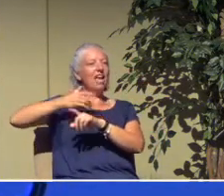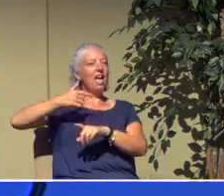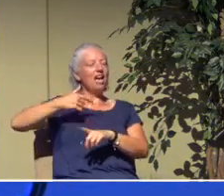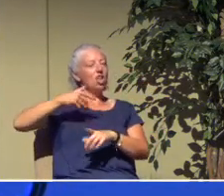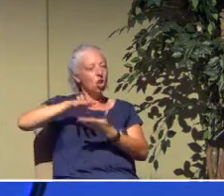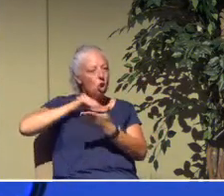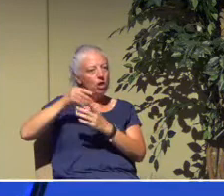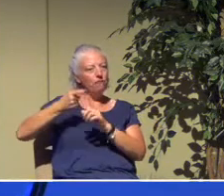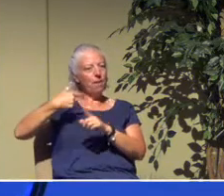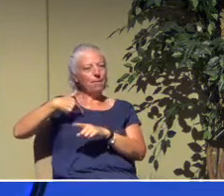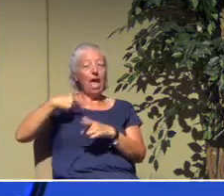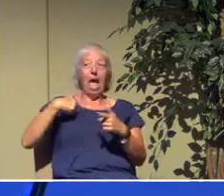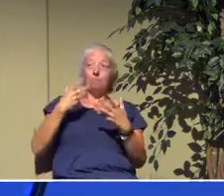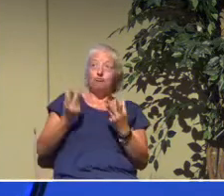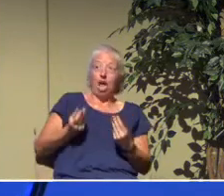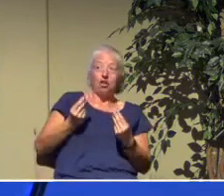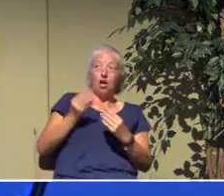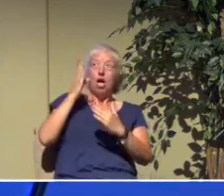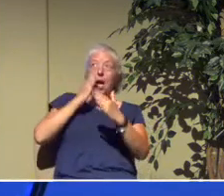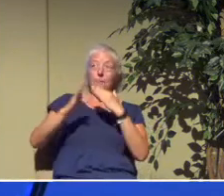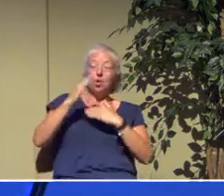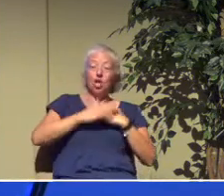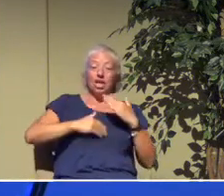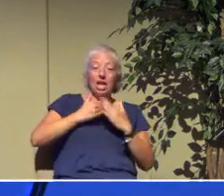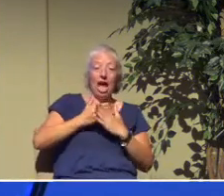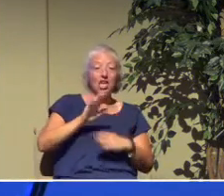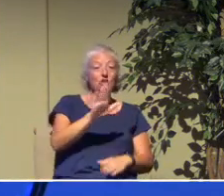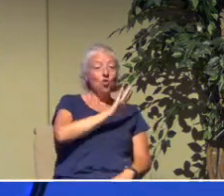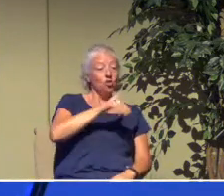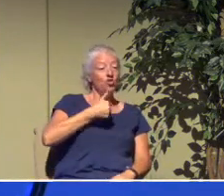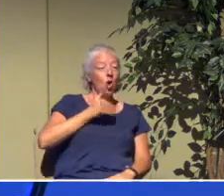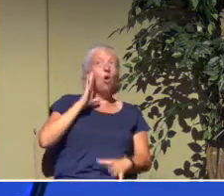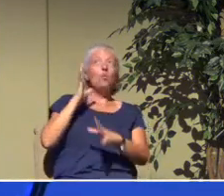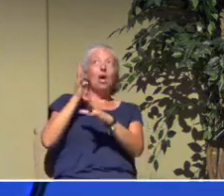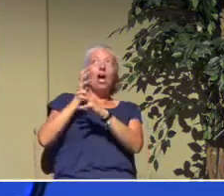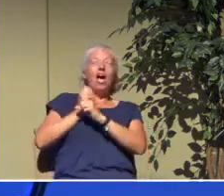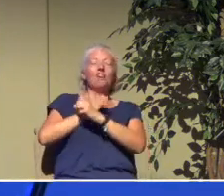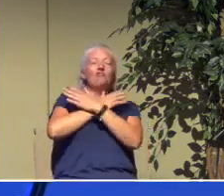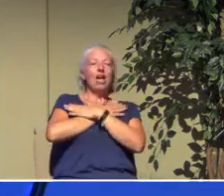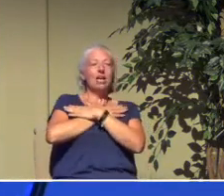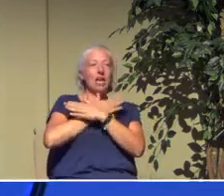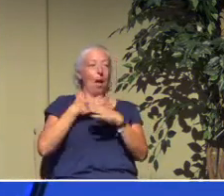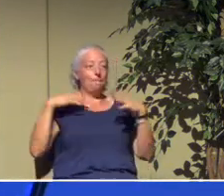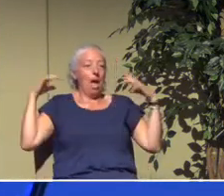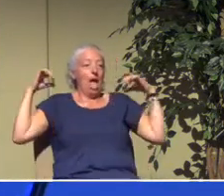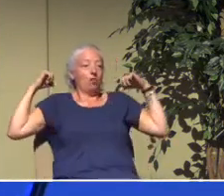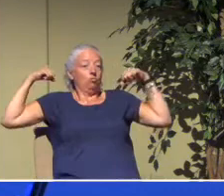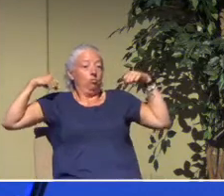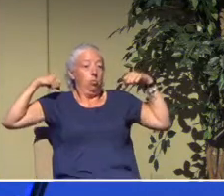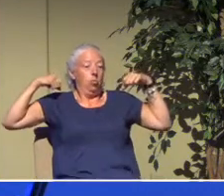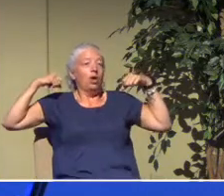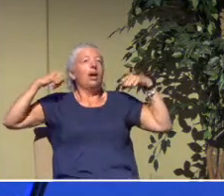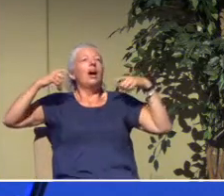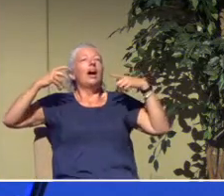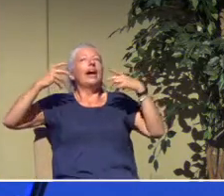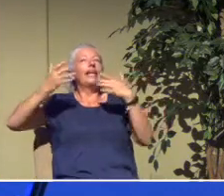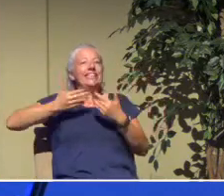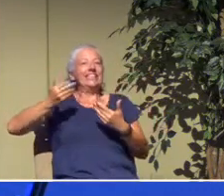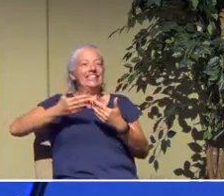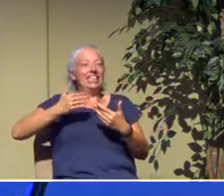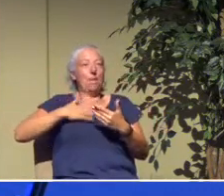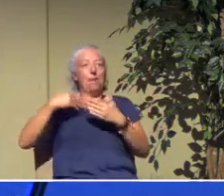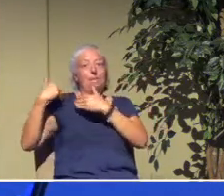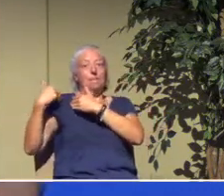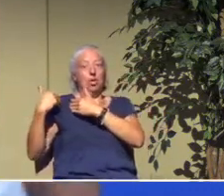heart, and you will find rest for your souls. For my yoke is easy, and my burden is light.